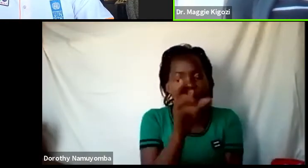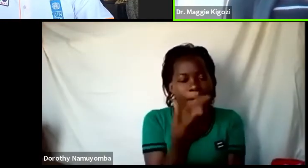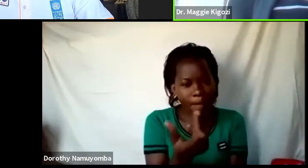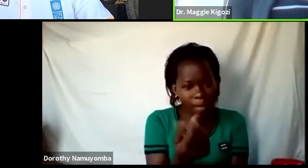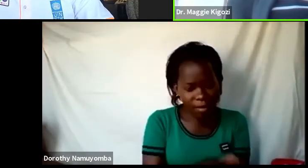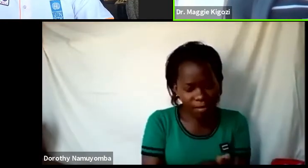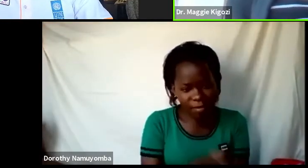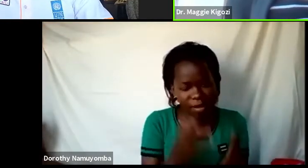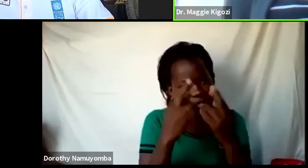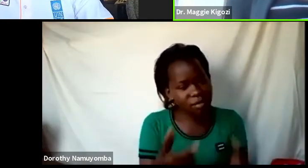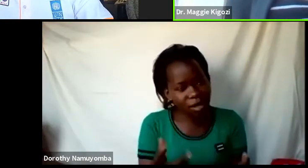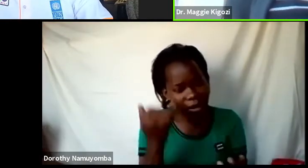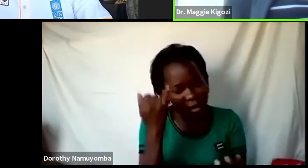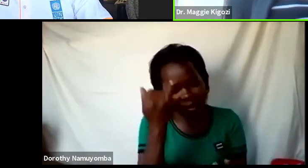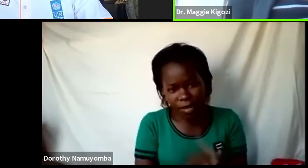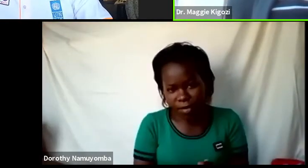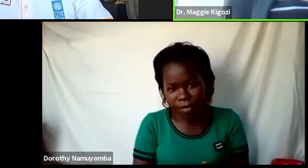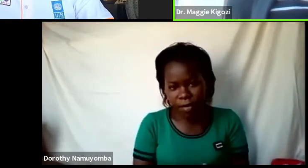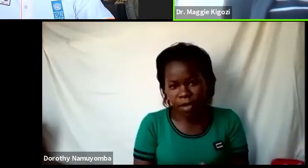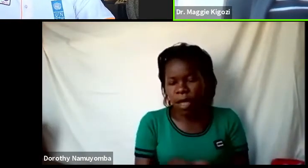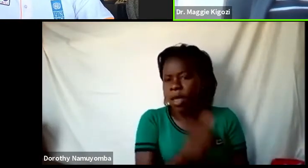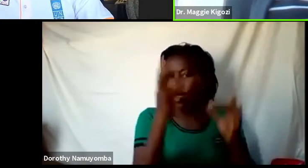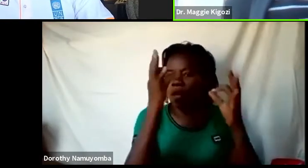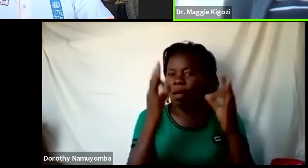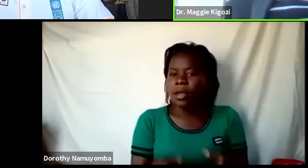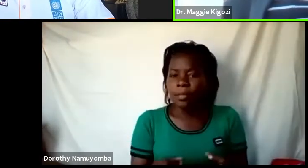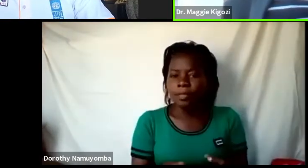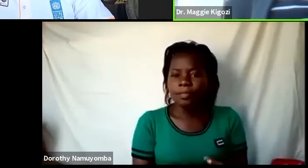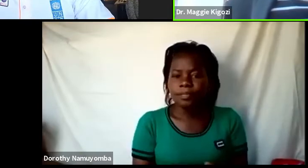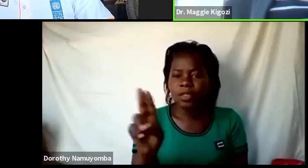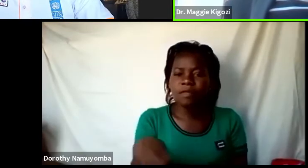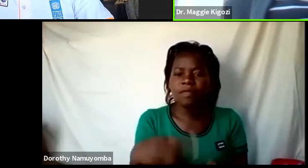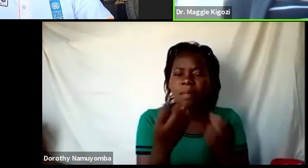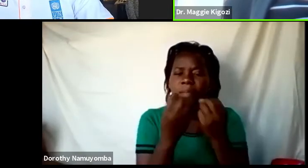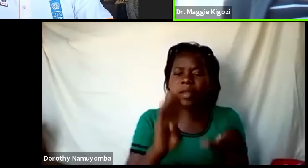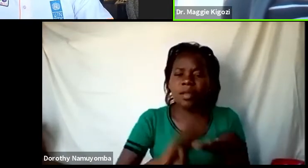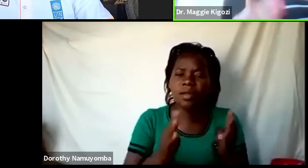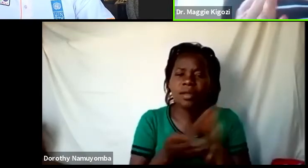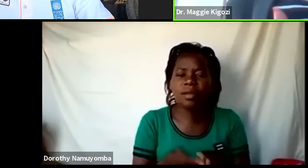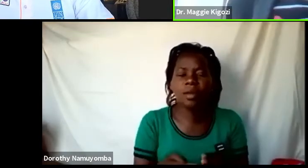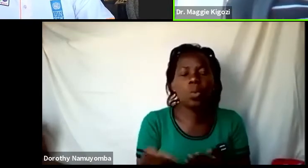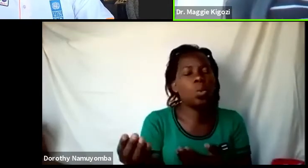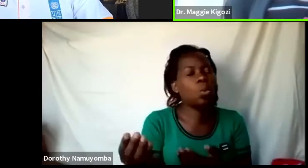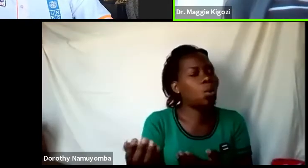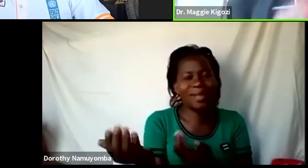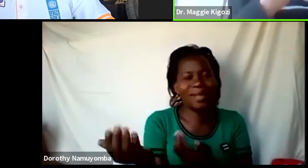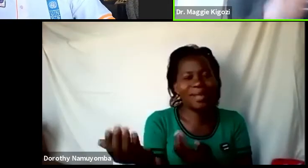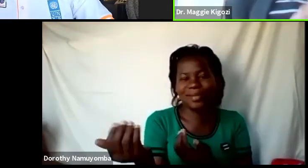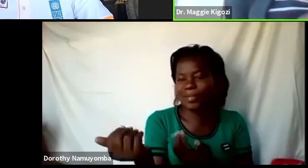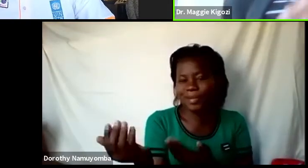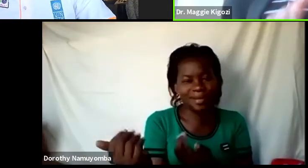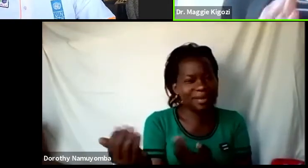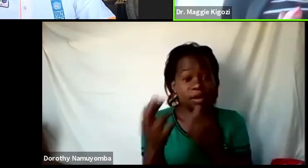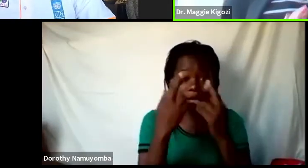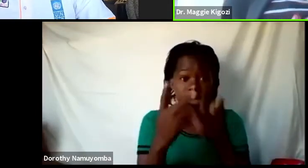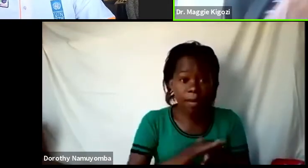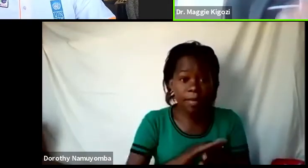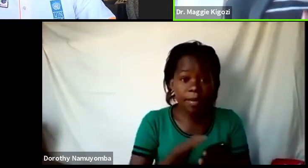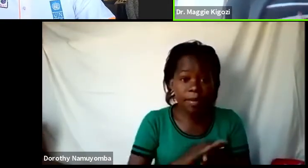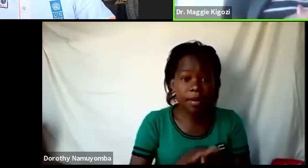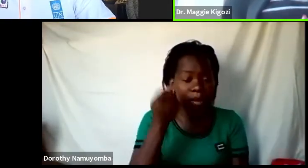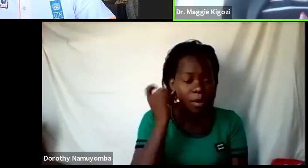that has failed so many partnerships is the expectations. When you start a business, it's hard work at the beginning.